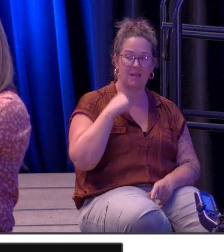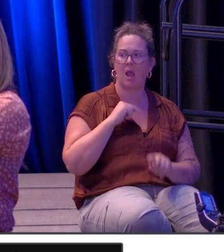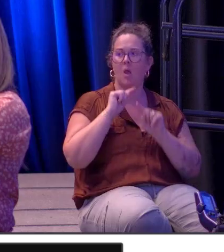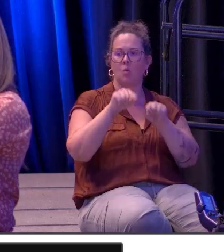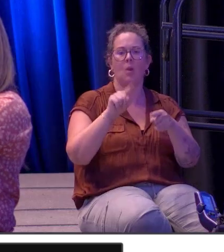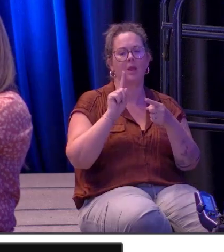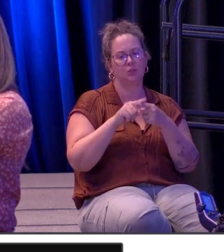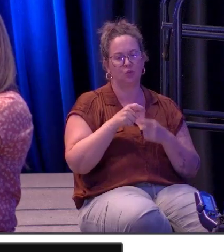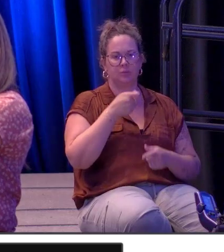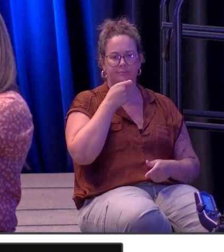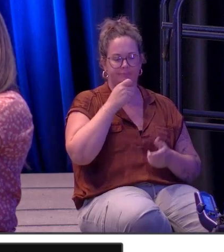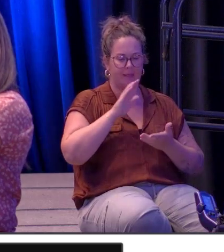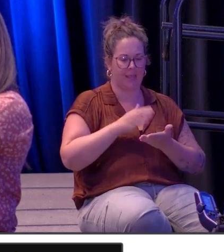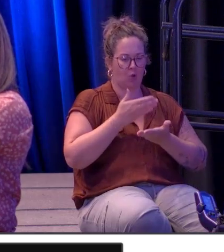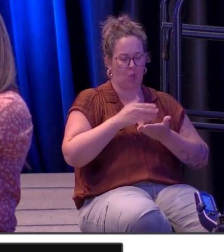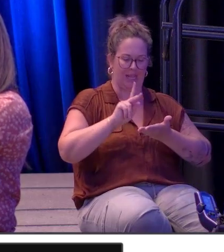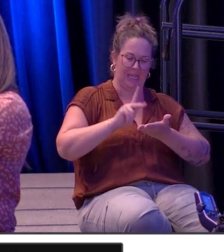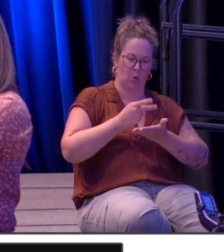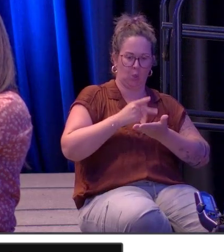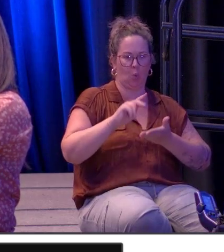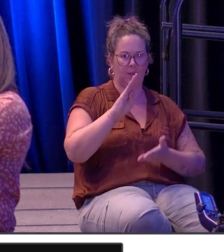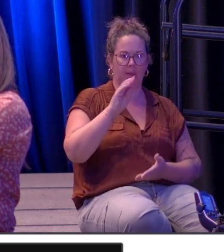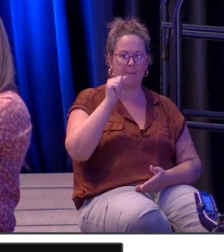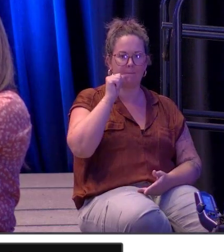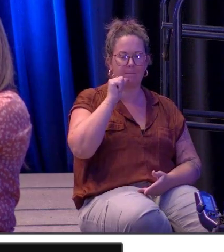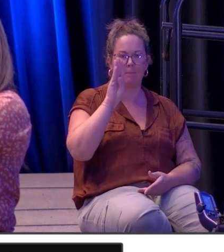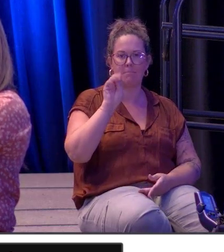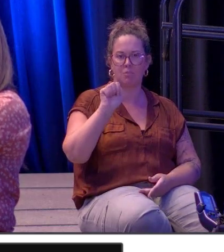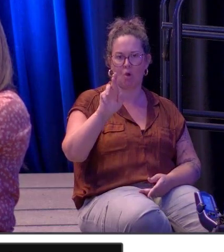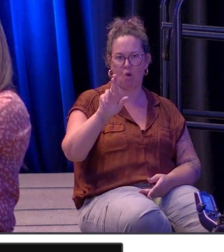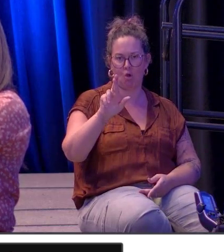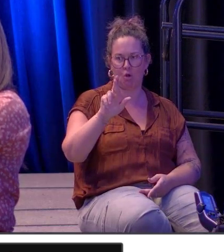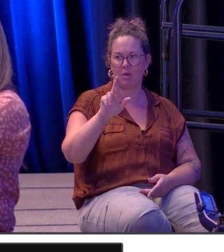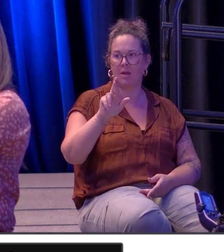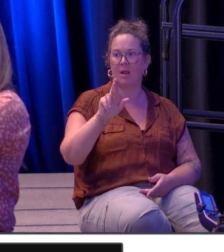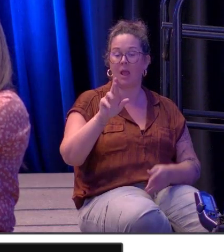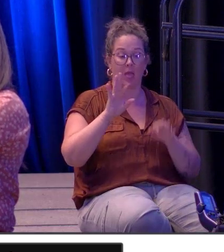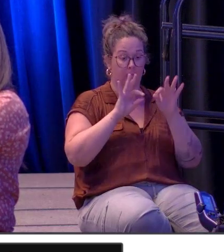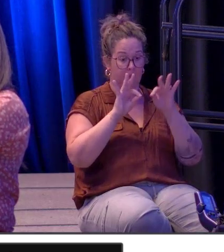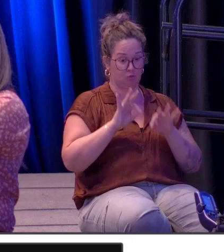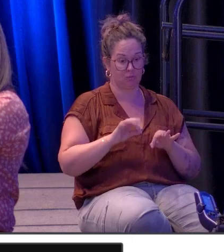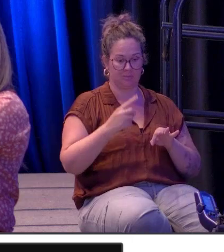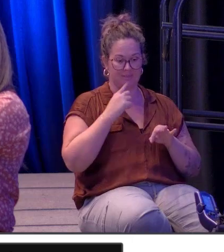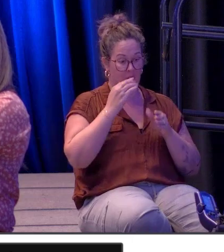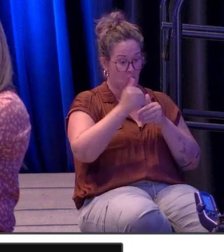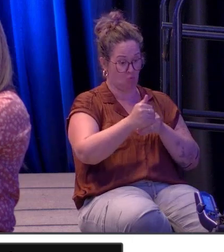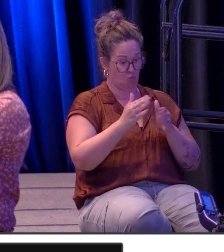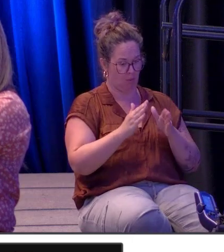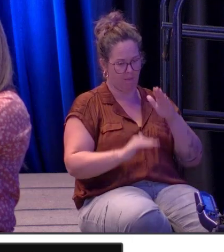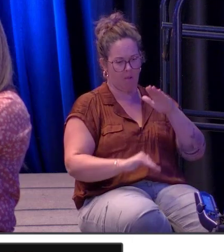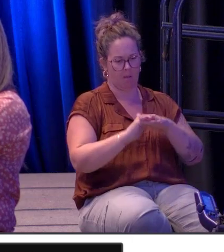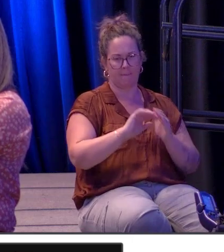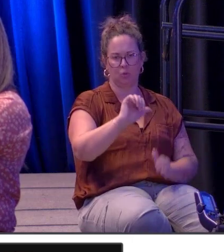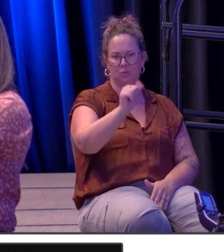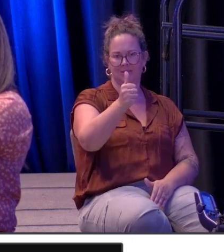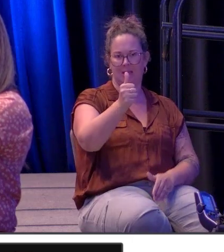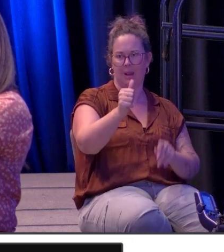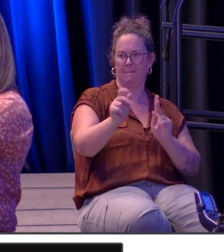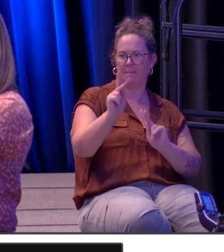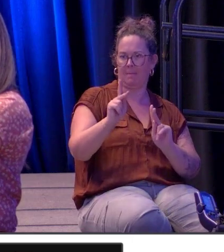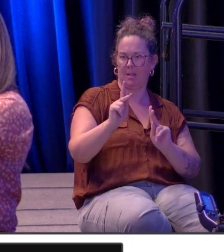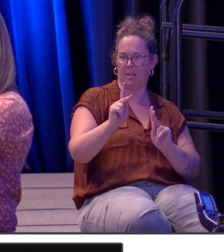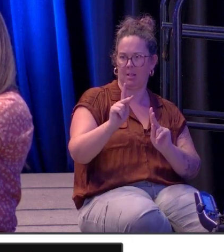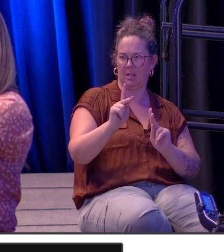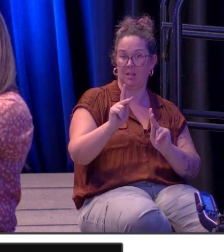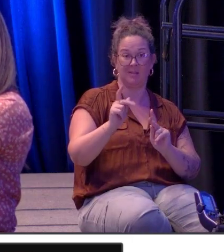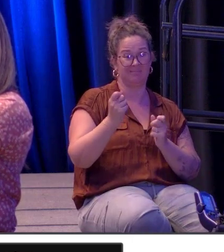bar, and the description said it can fit up to 10 people in the room, and it was 6 of us,